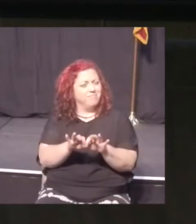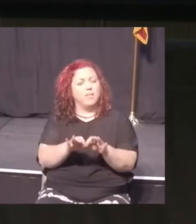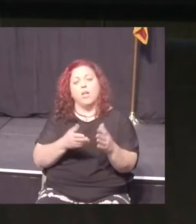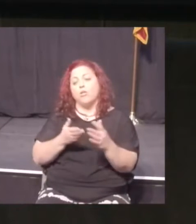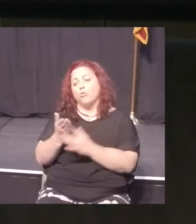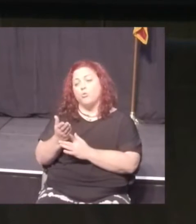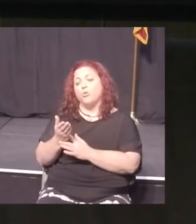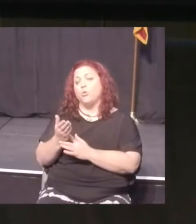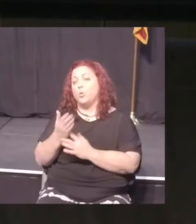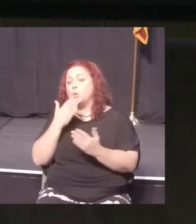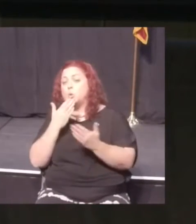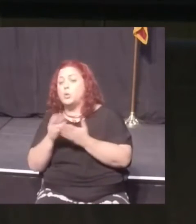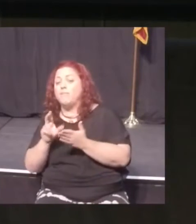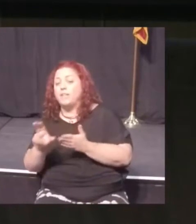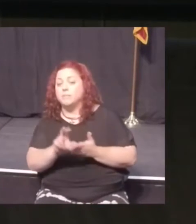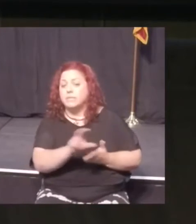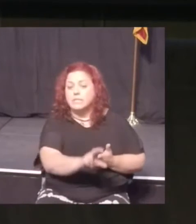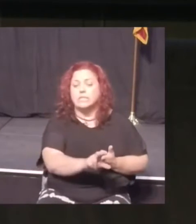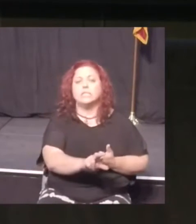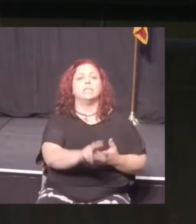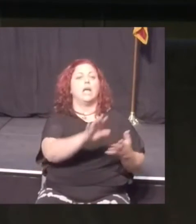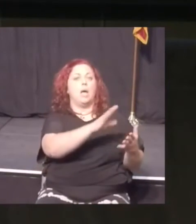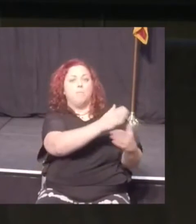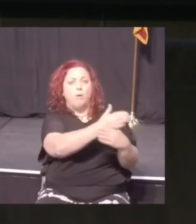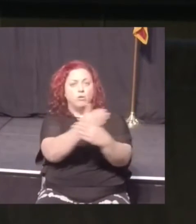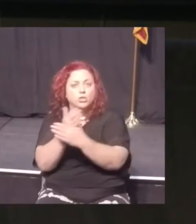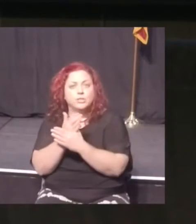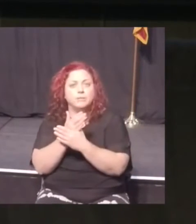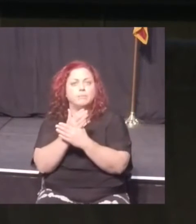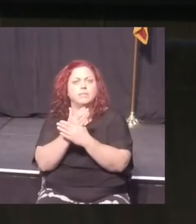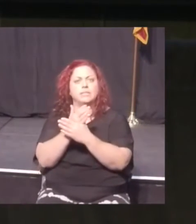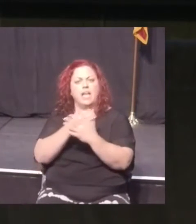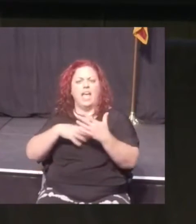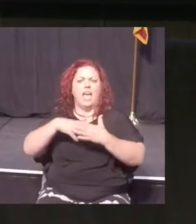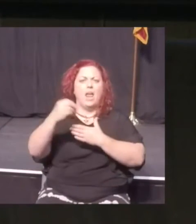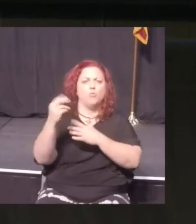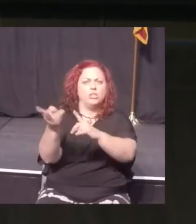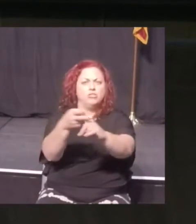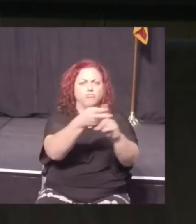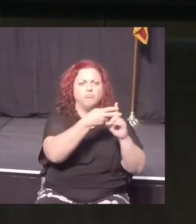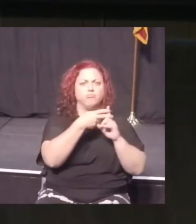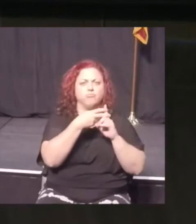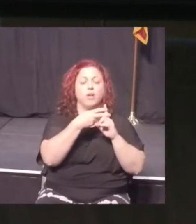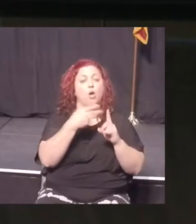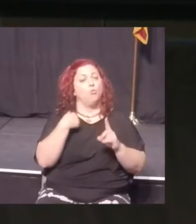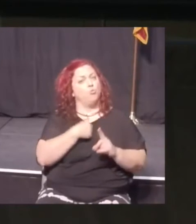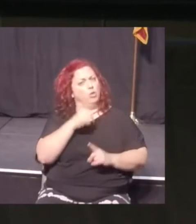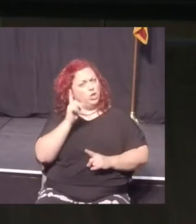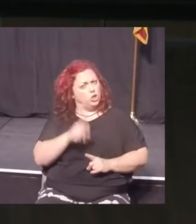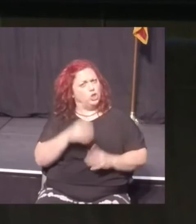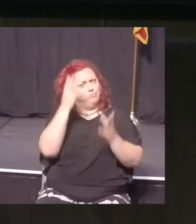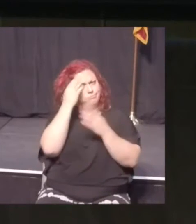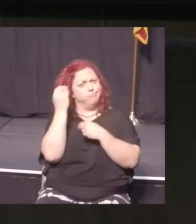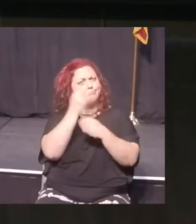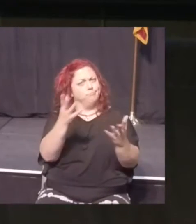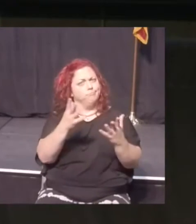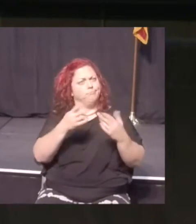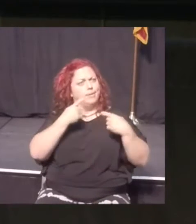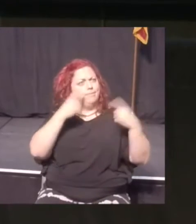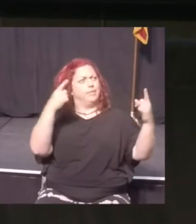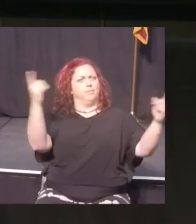strategic investments, partnerships, and aggressive outreach, we ought to be seen